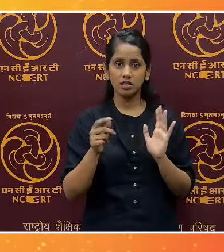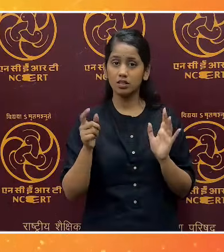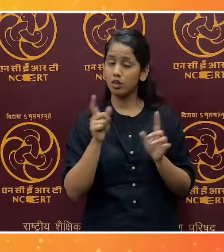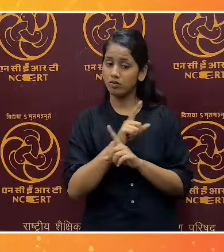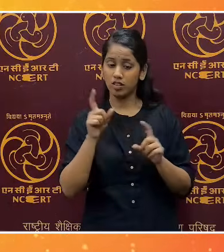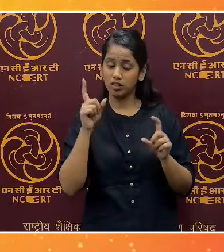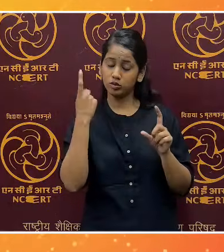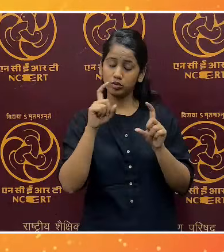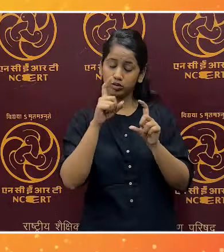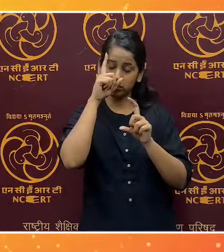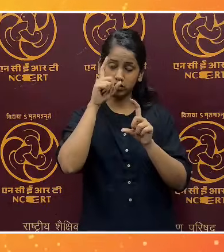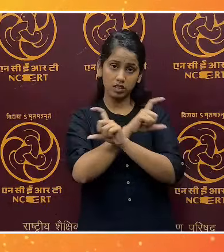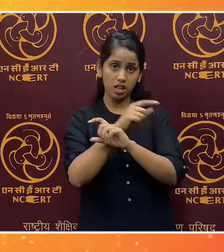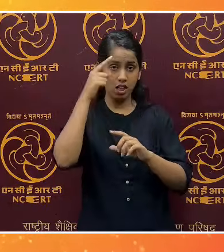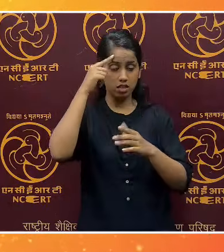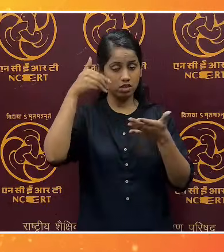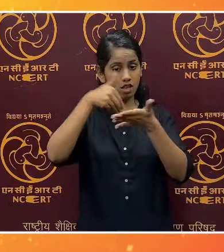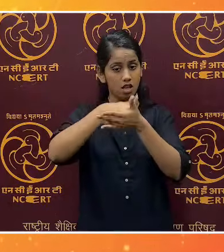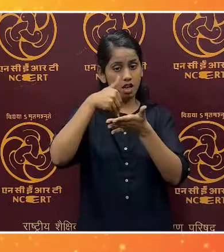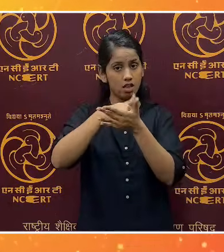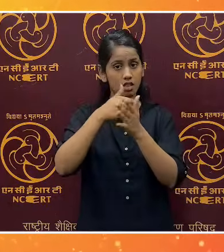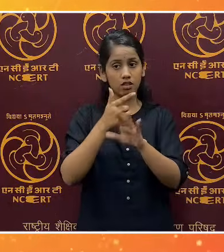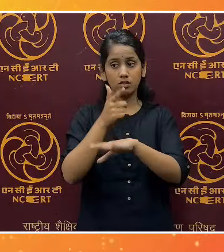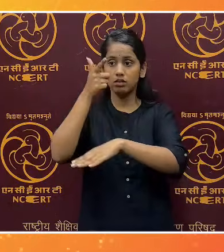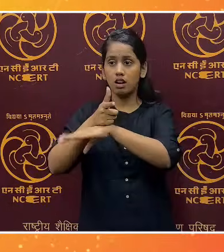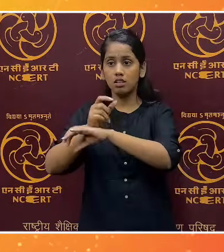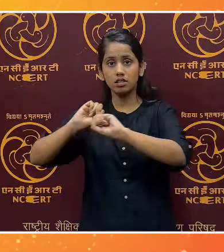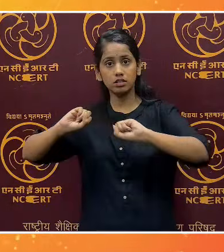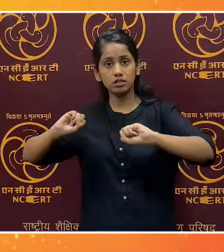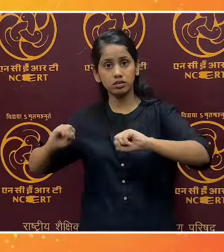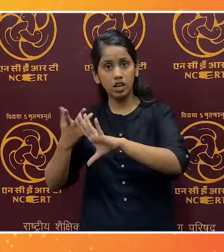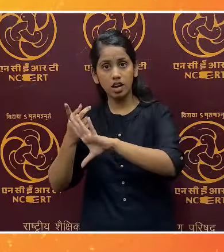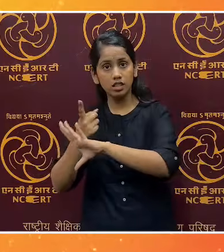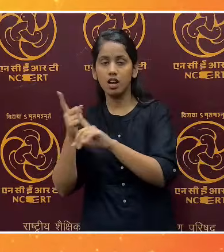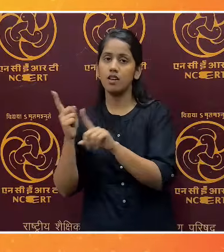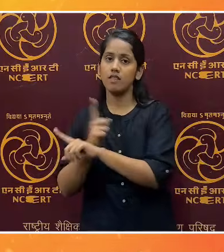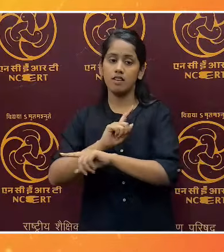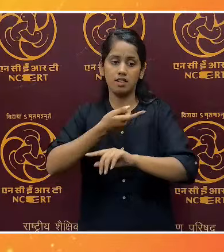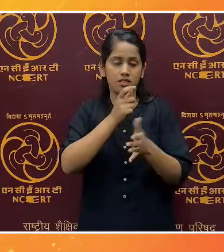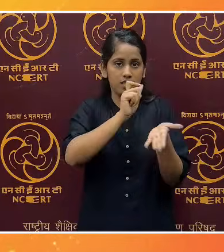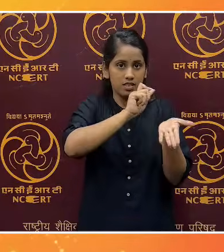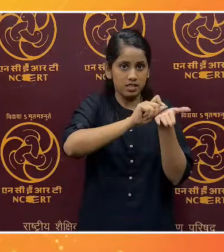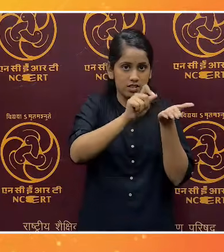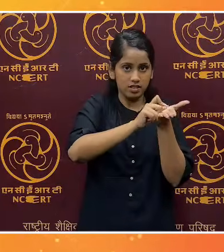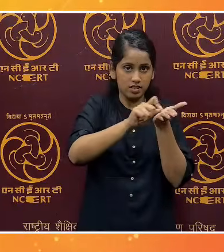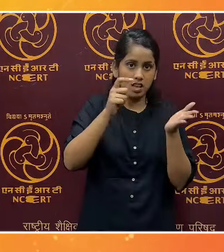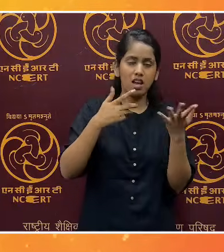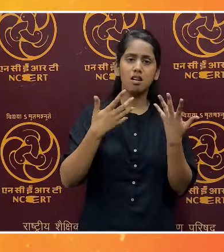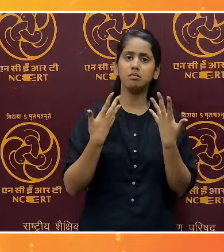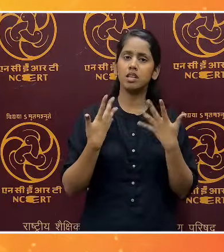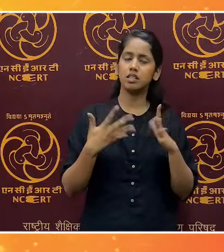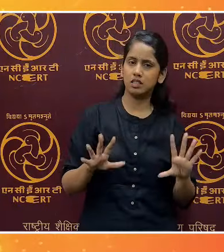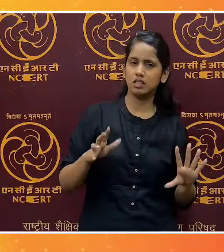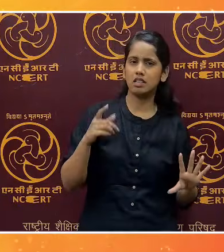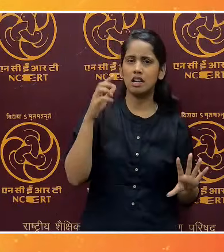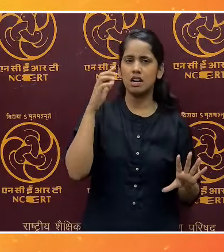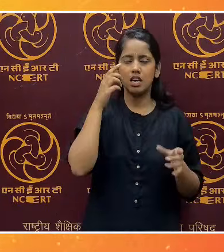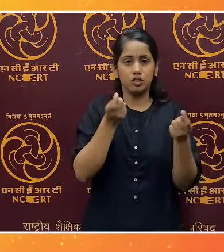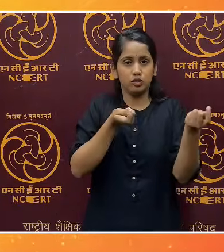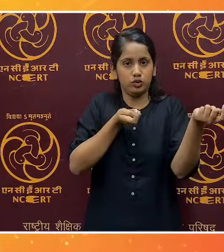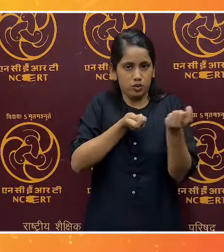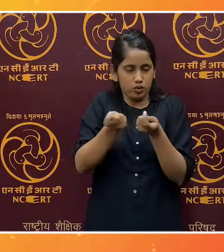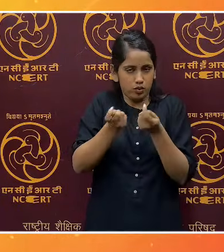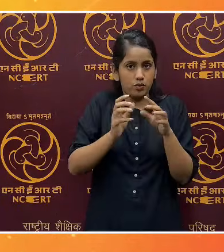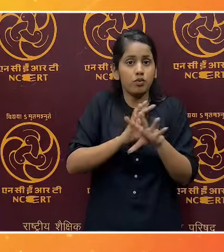in your mind before going for the shoot. Every shot should be written first. Every shot should be in your, control.